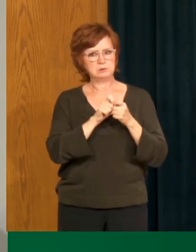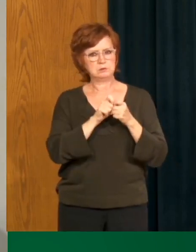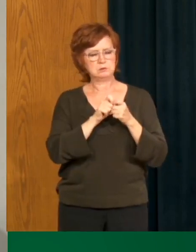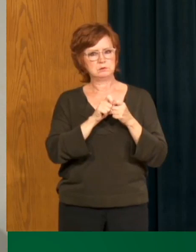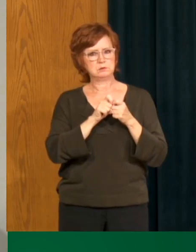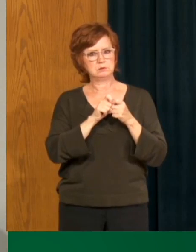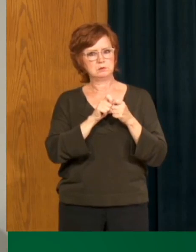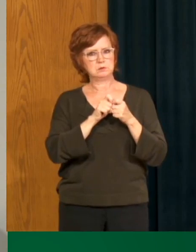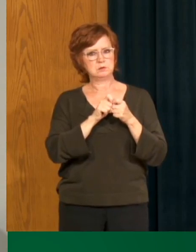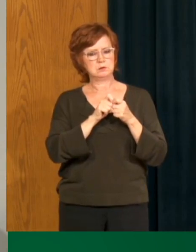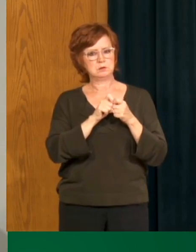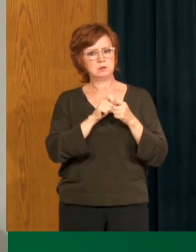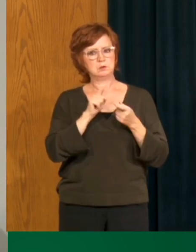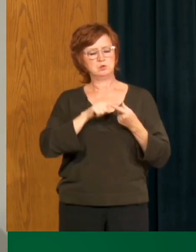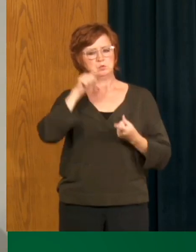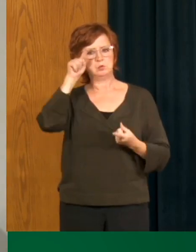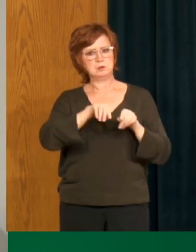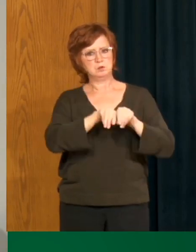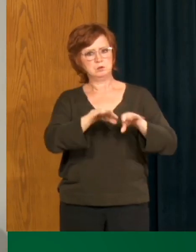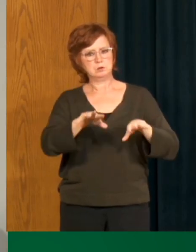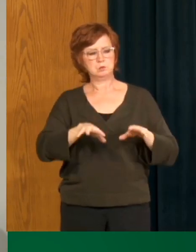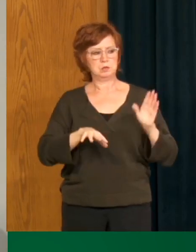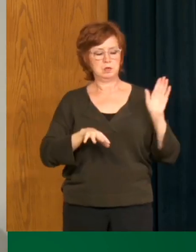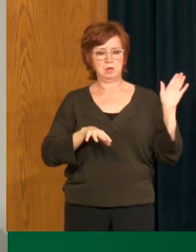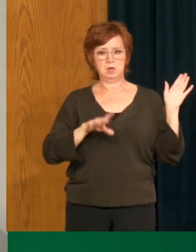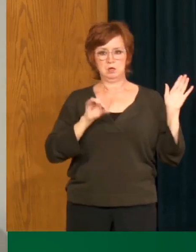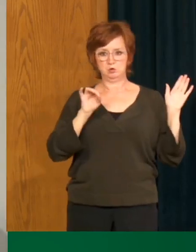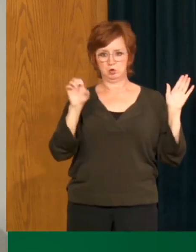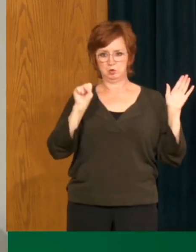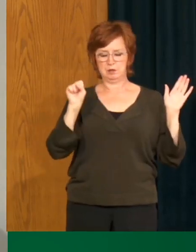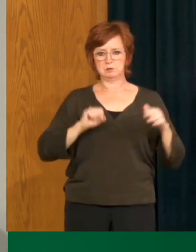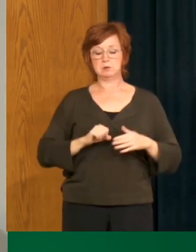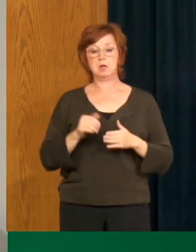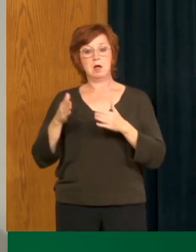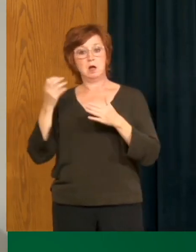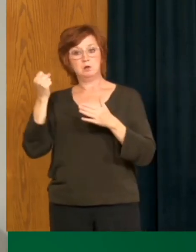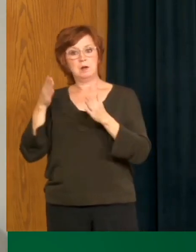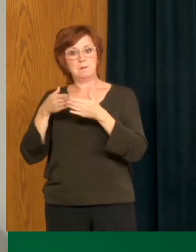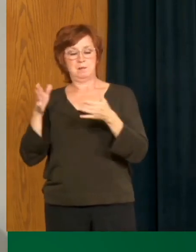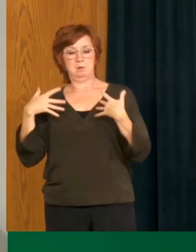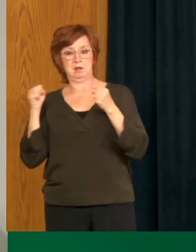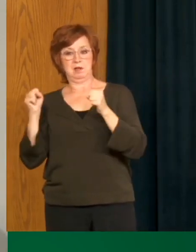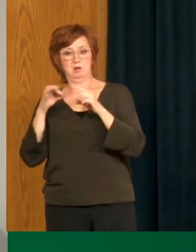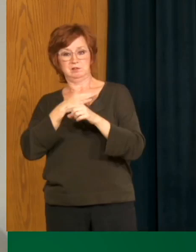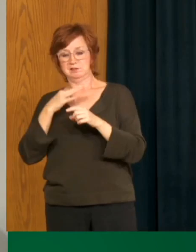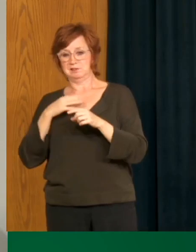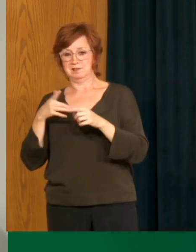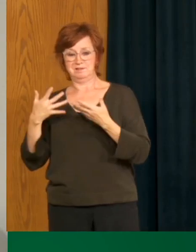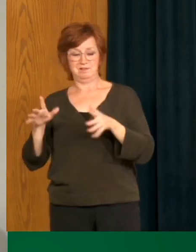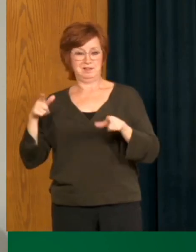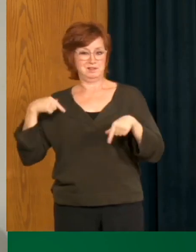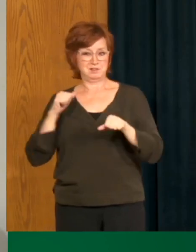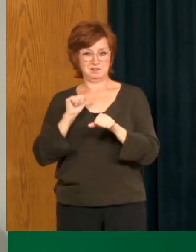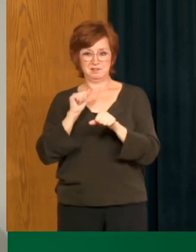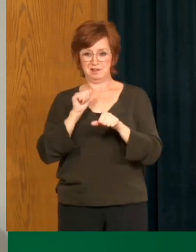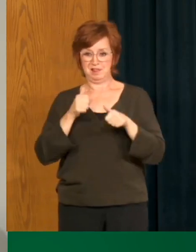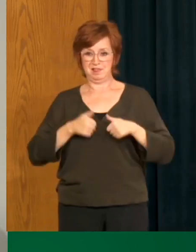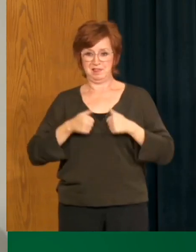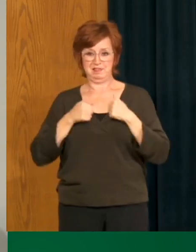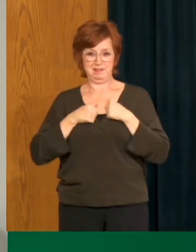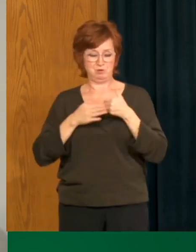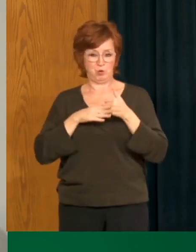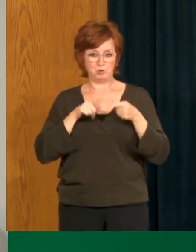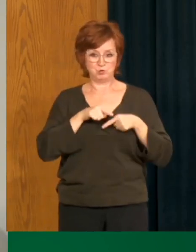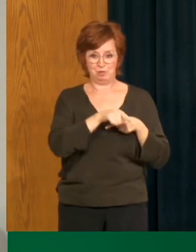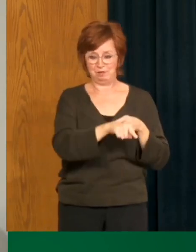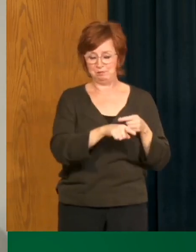that might be mostly affected? So in this particular case, public health staff live and work with the communities that they serve, and